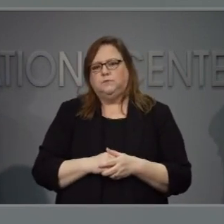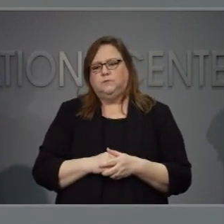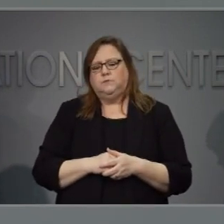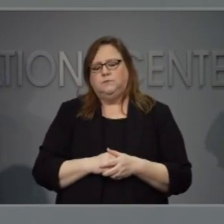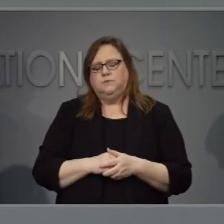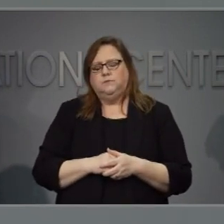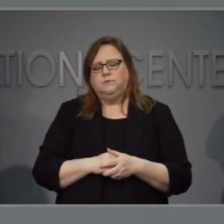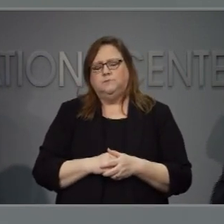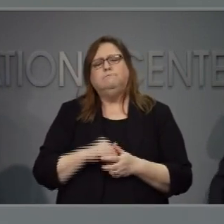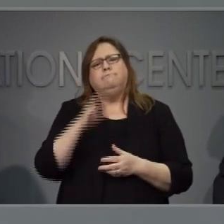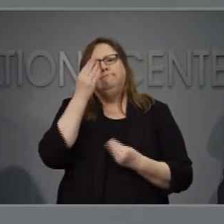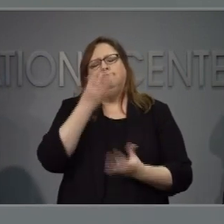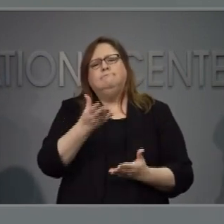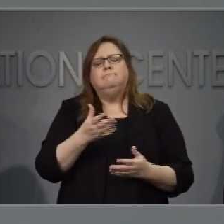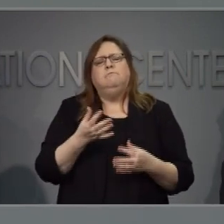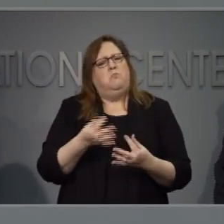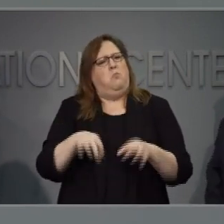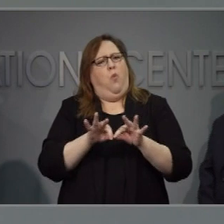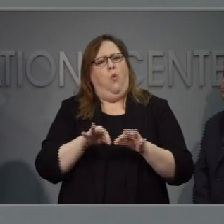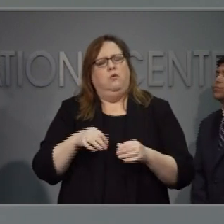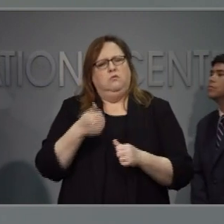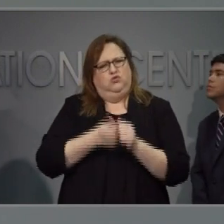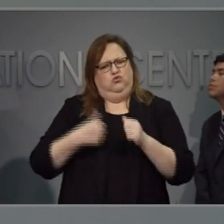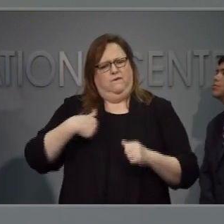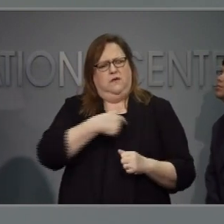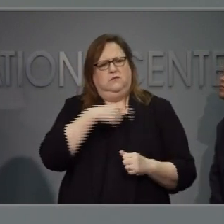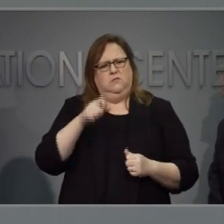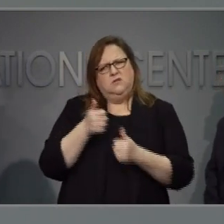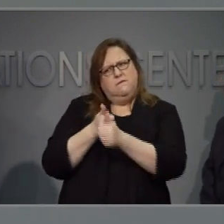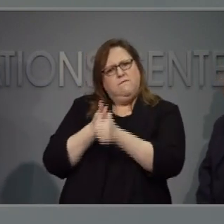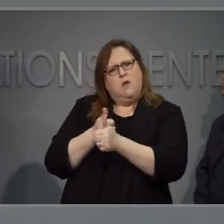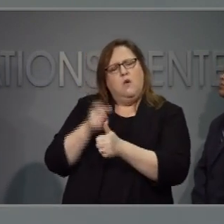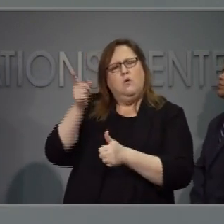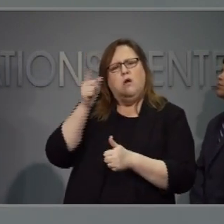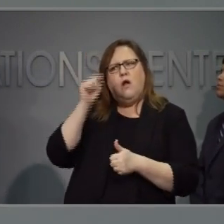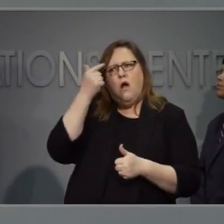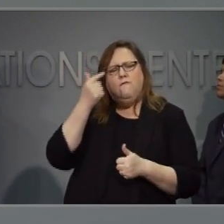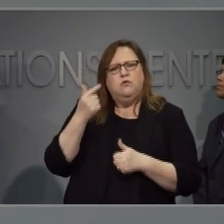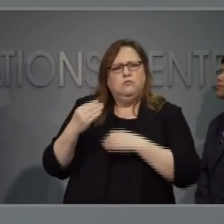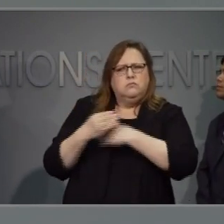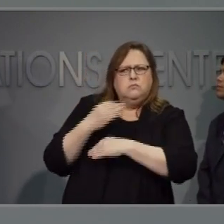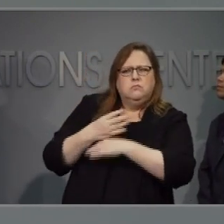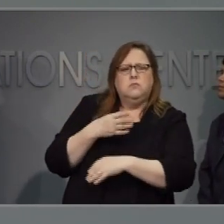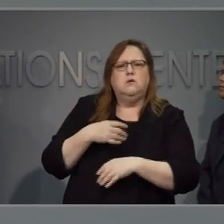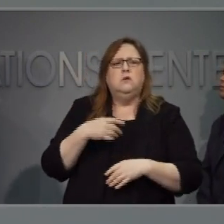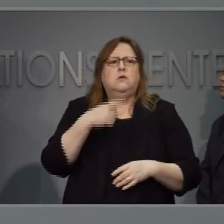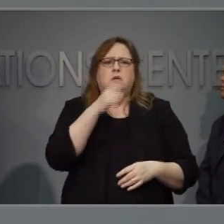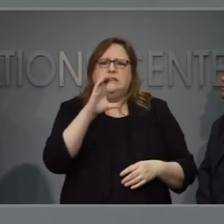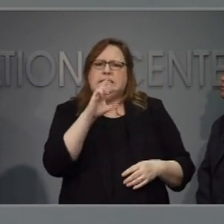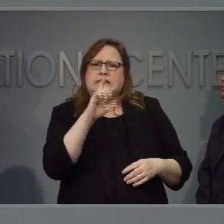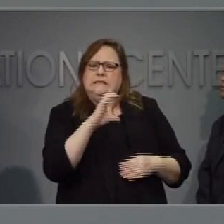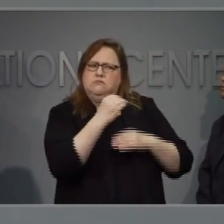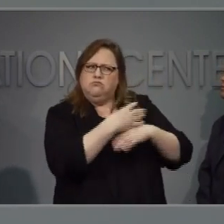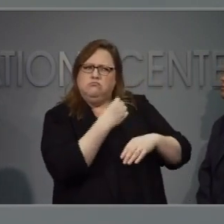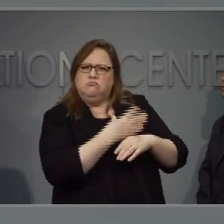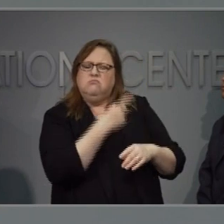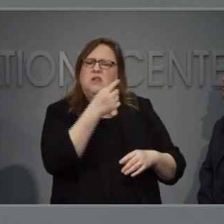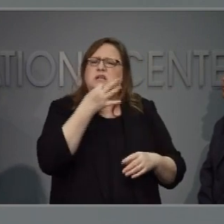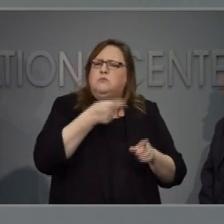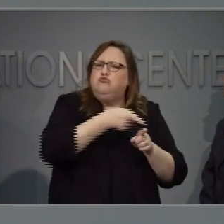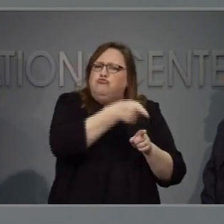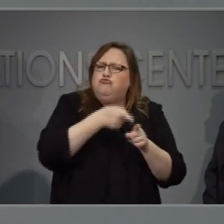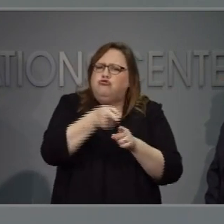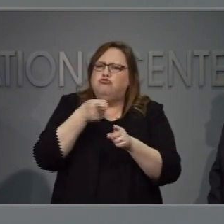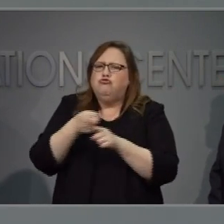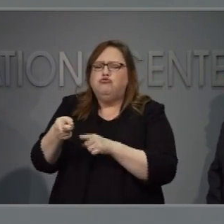It remains important for each of us to follow the guidance of the Governor's Office and experts from the CDC and our own Health and Human